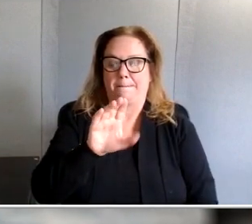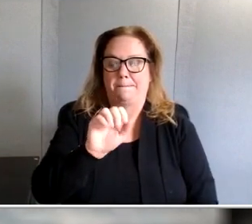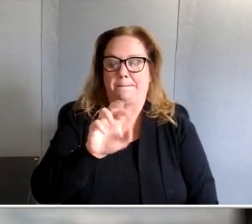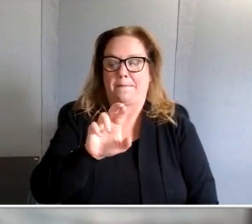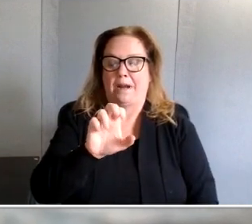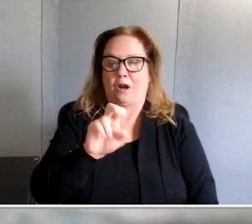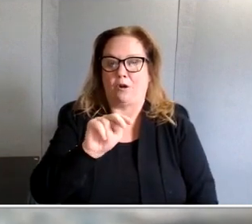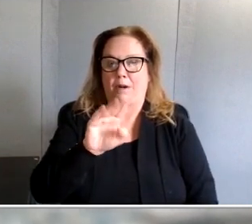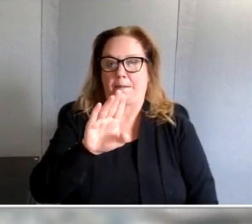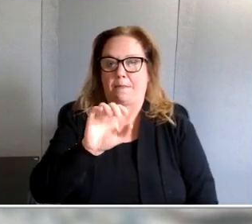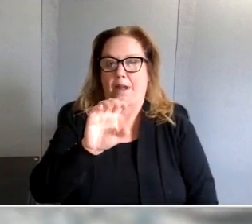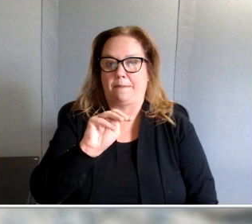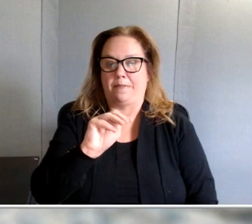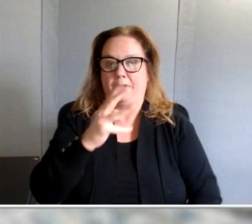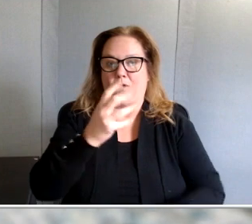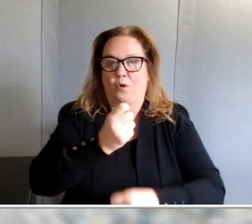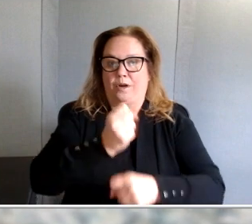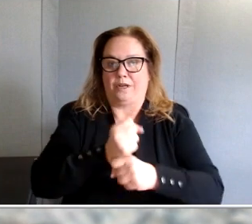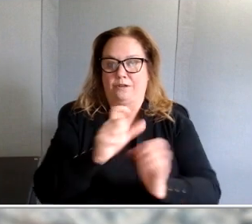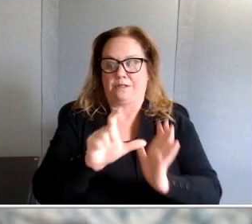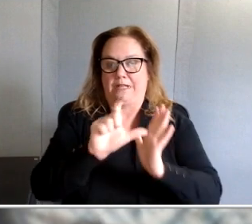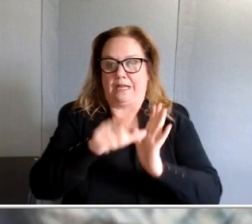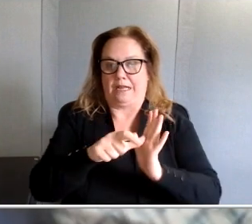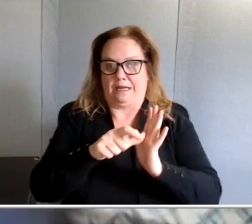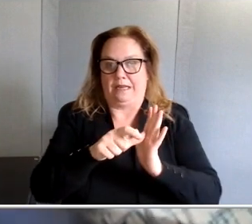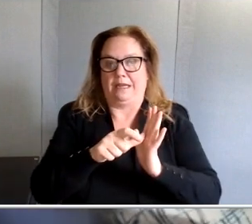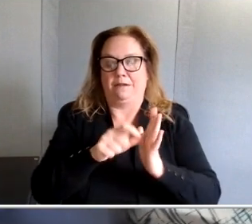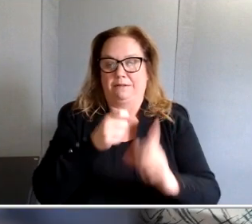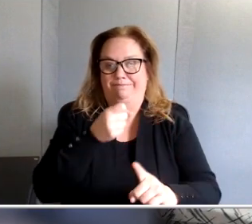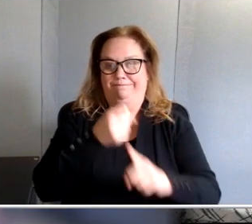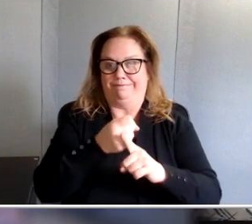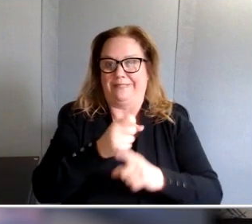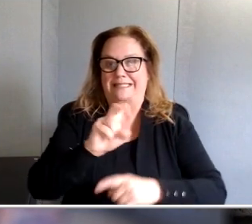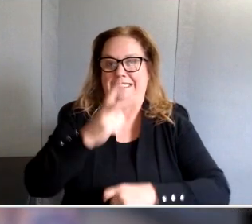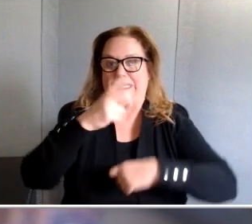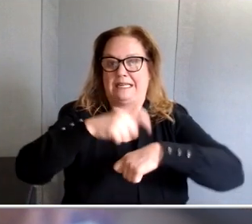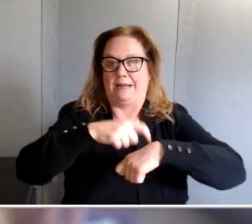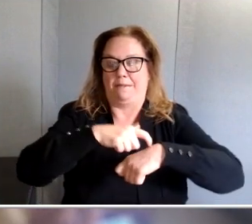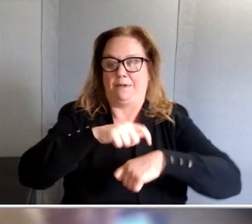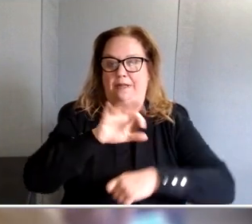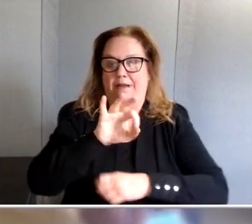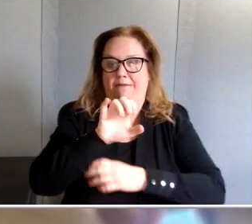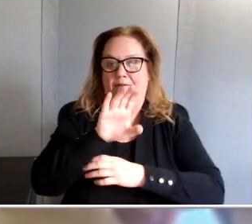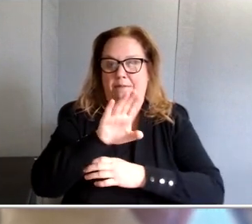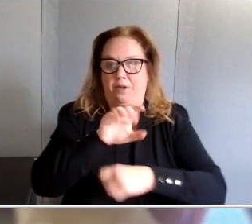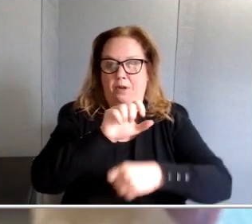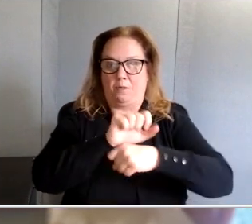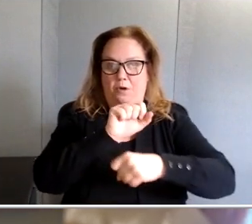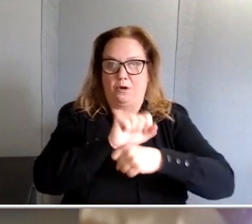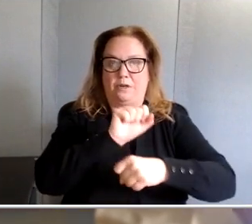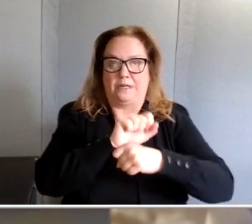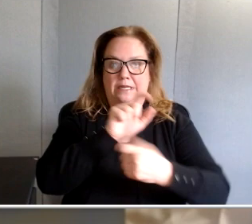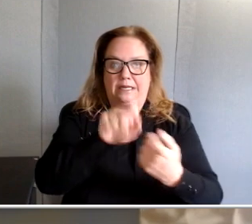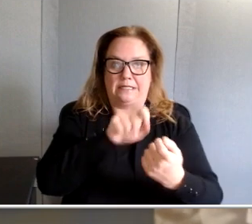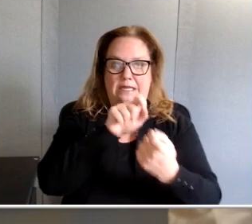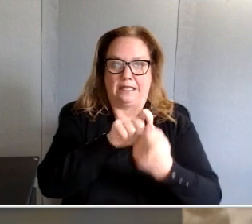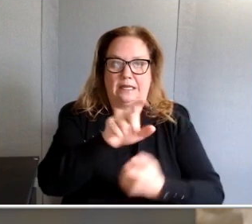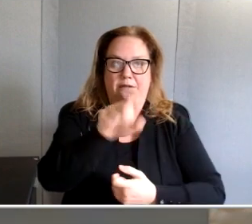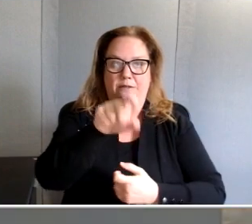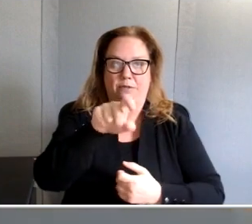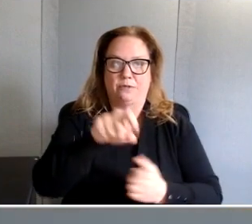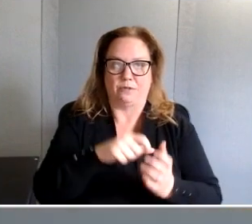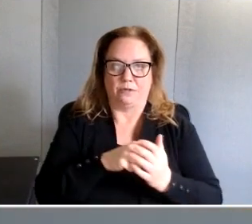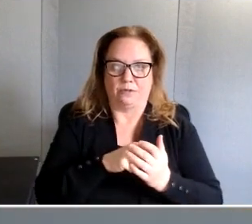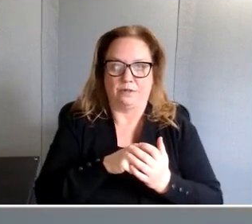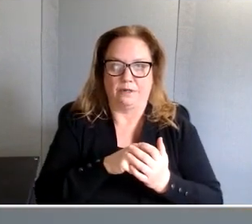years later, Brian's life would be saved a second time when that defibrillator worked exactly as it was supposed to work. And got kind